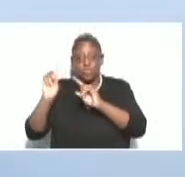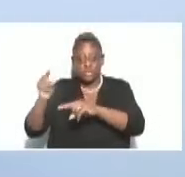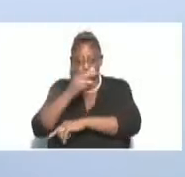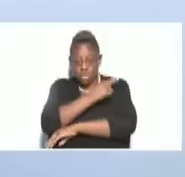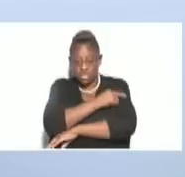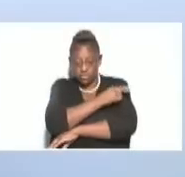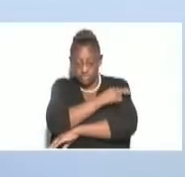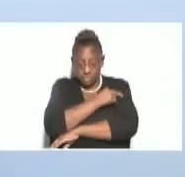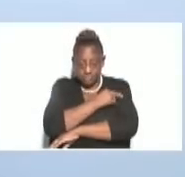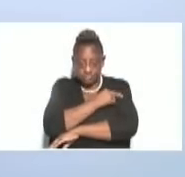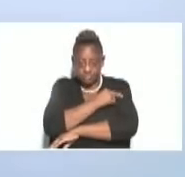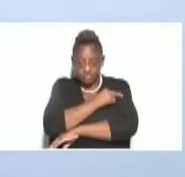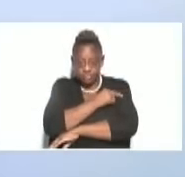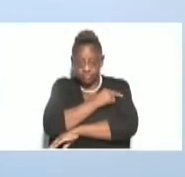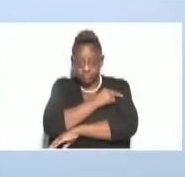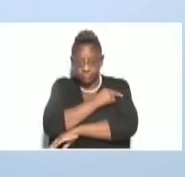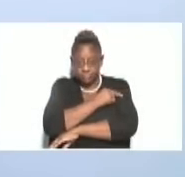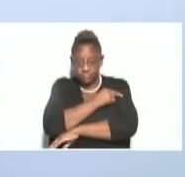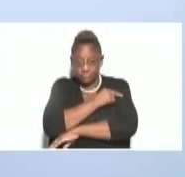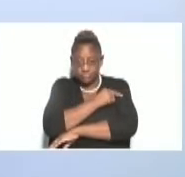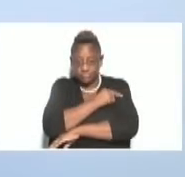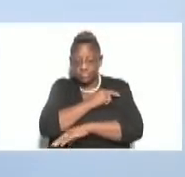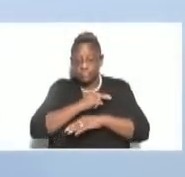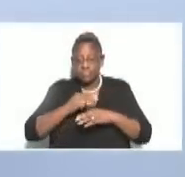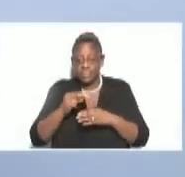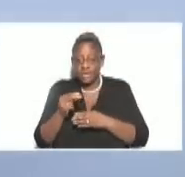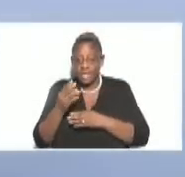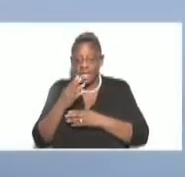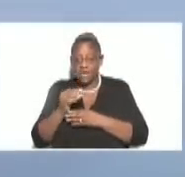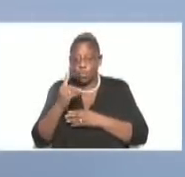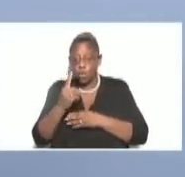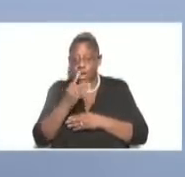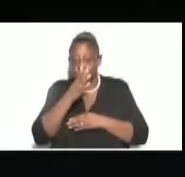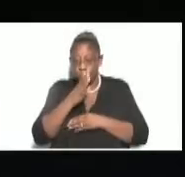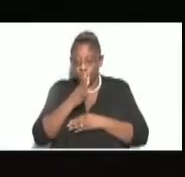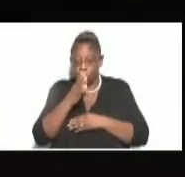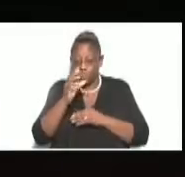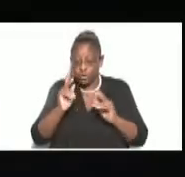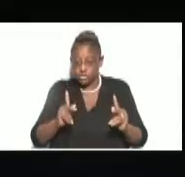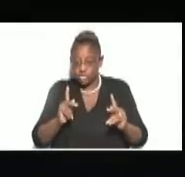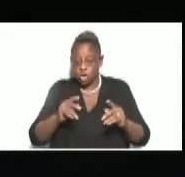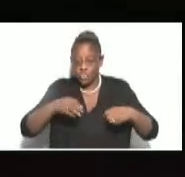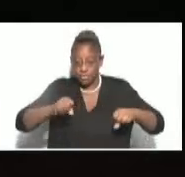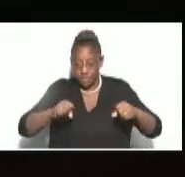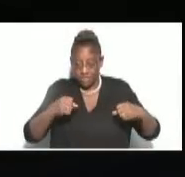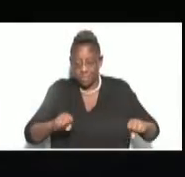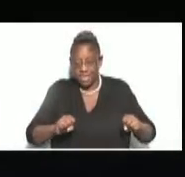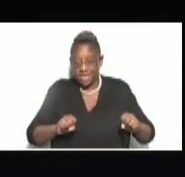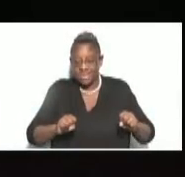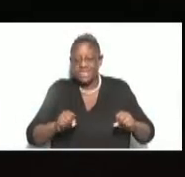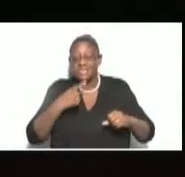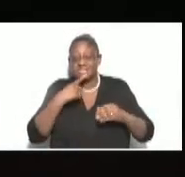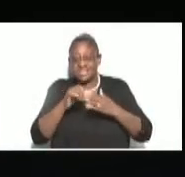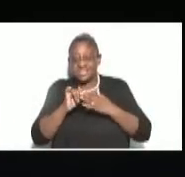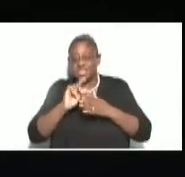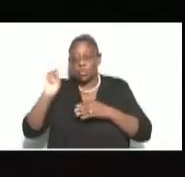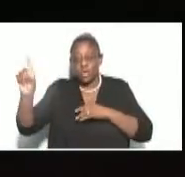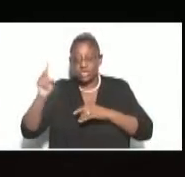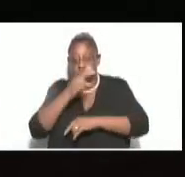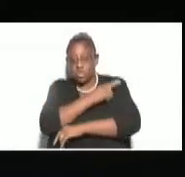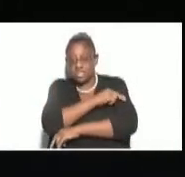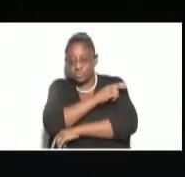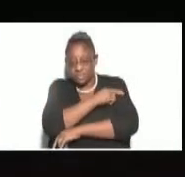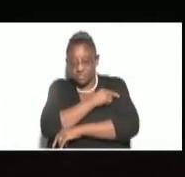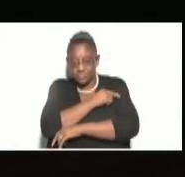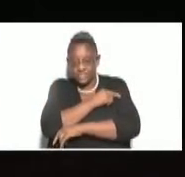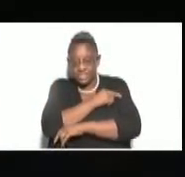the one female pillion of the motorbike, was transported to hospital also. The male motorcyclist and female passenger killed,